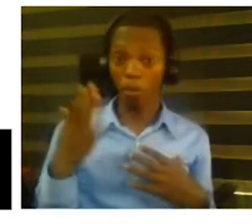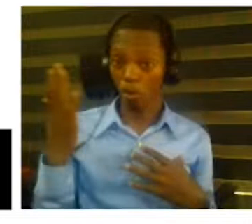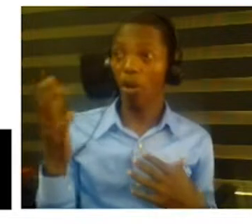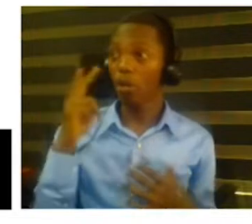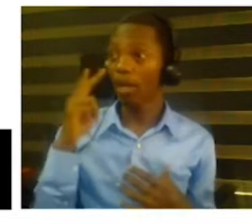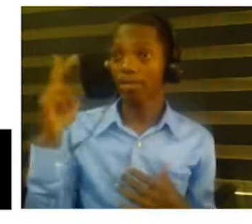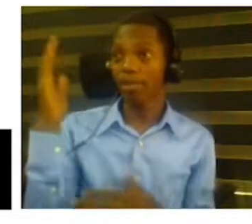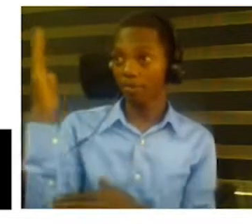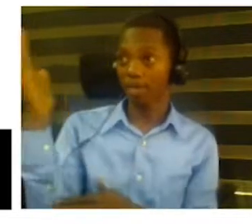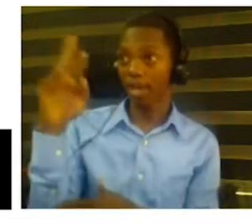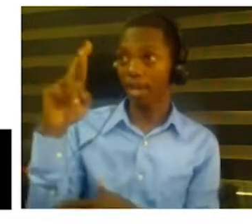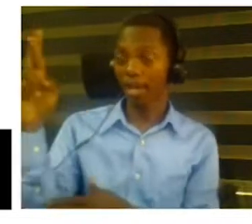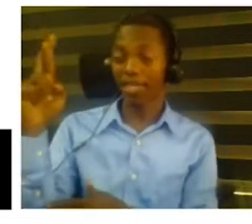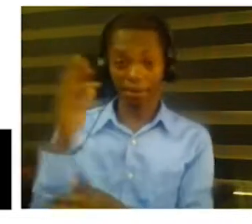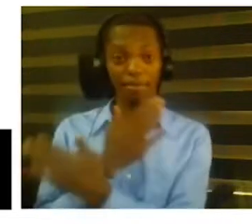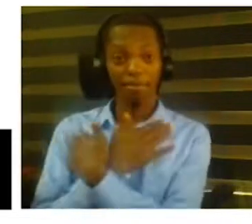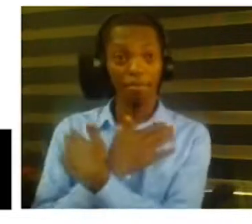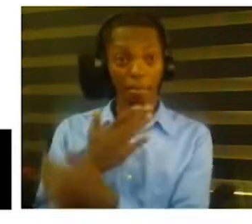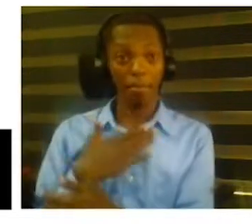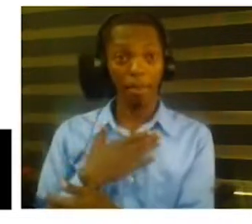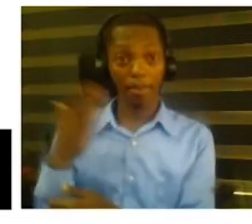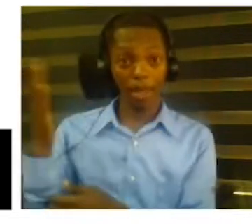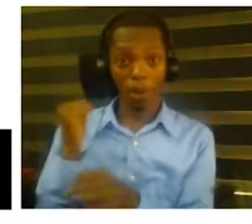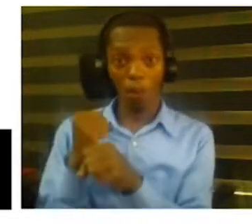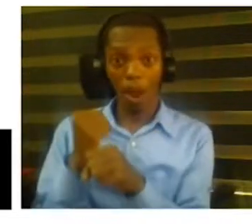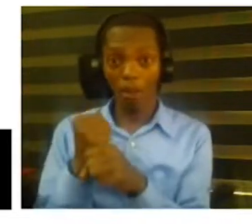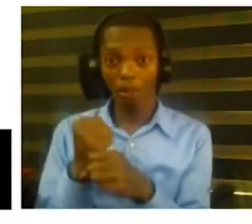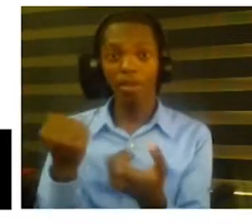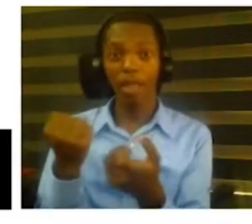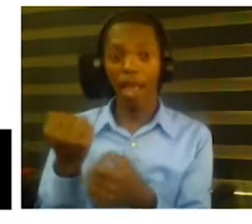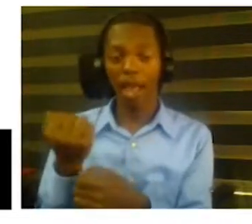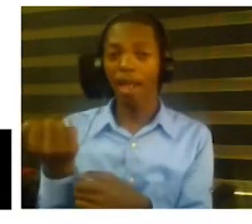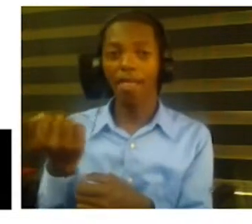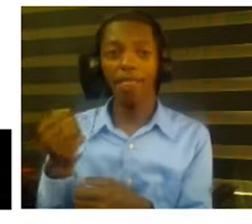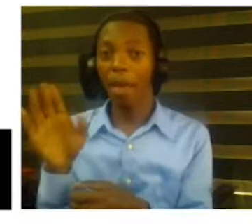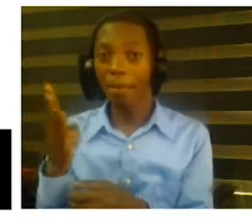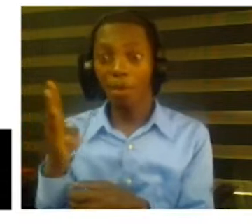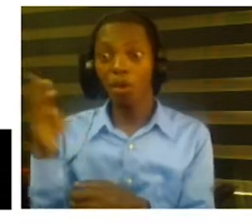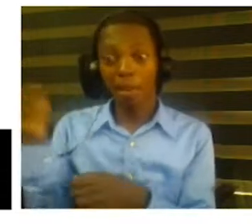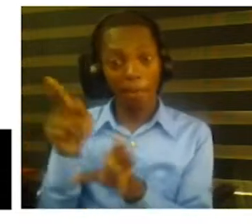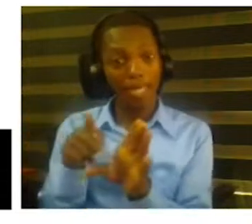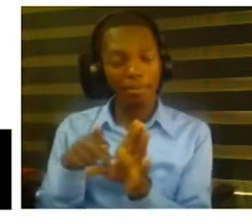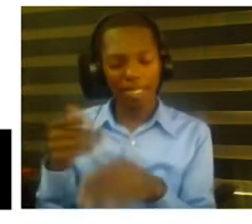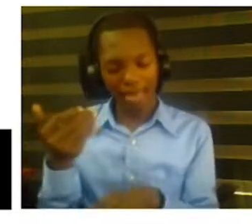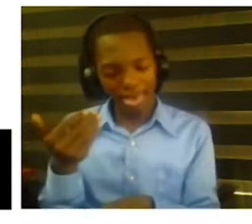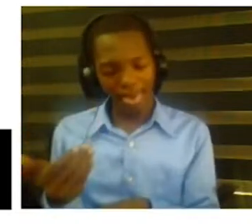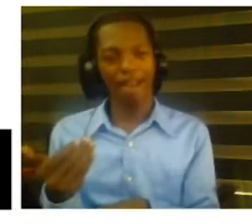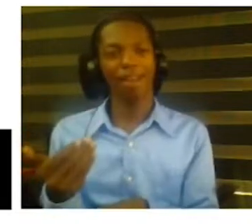Chris, talking to a little boy in blue, who's our youngest ever participant. That was for a project with